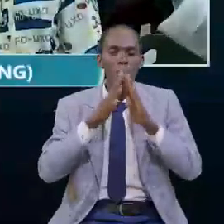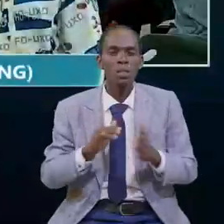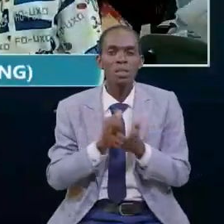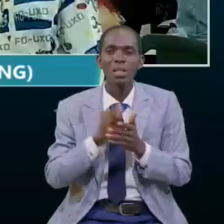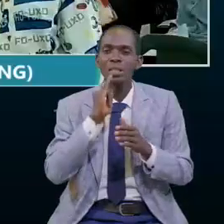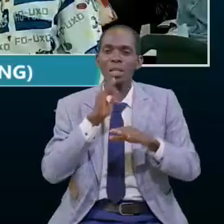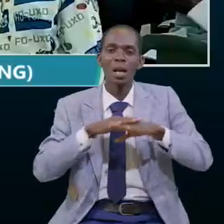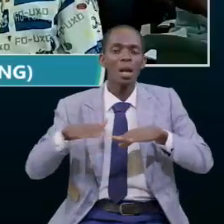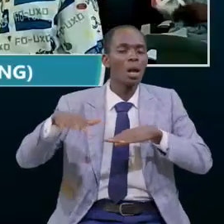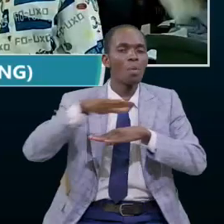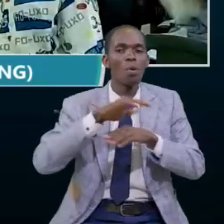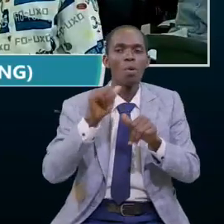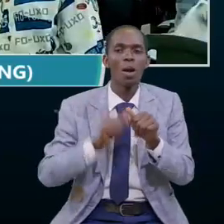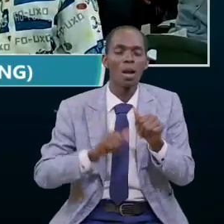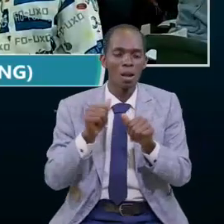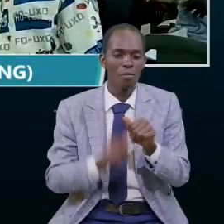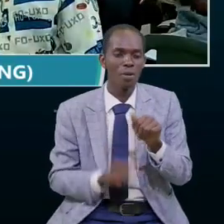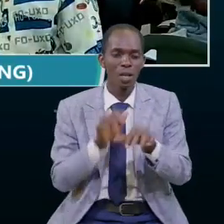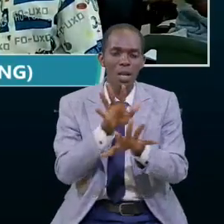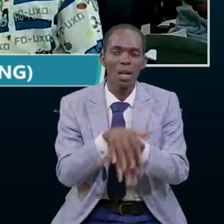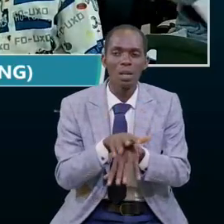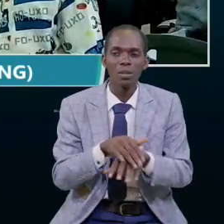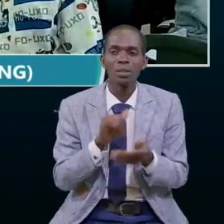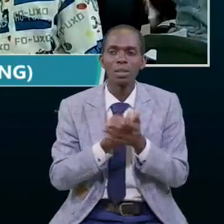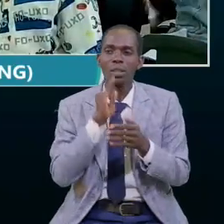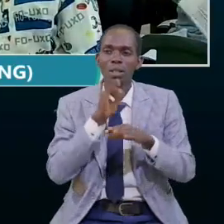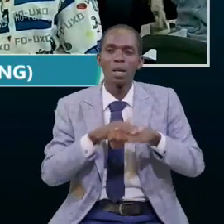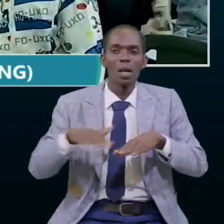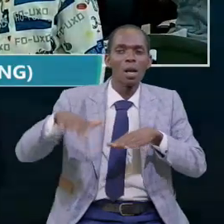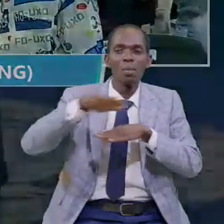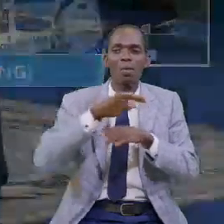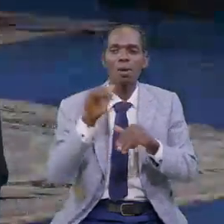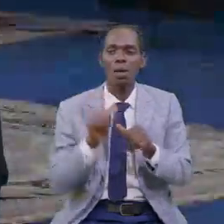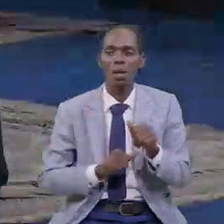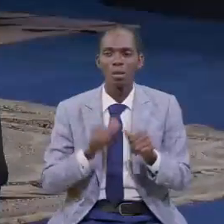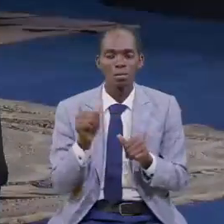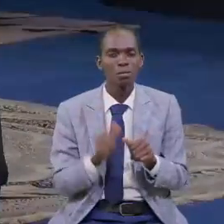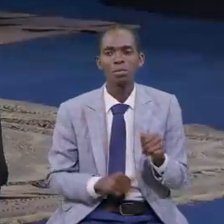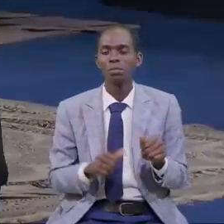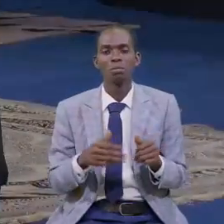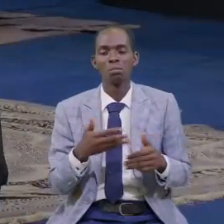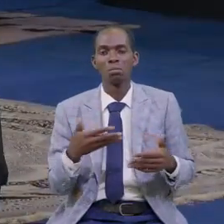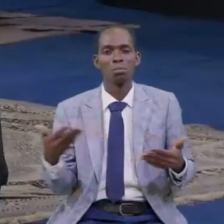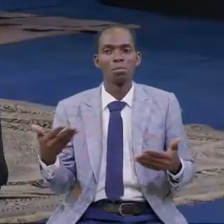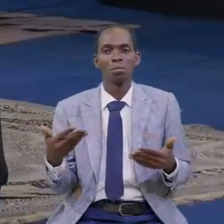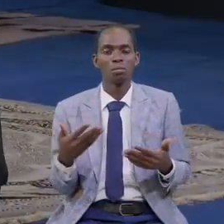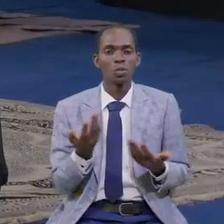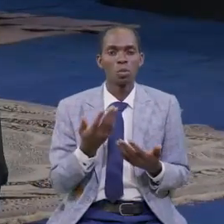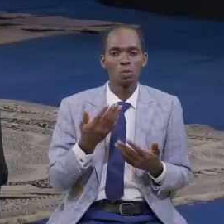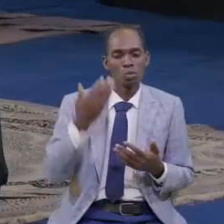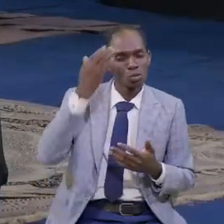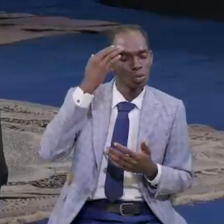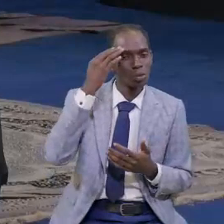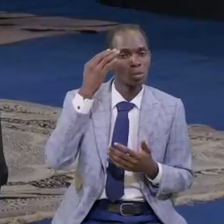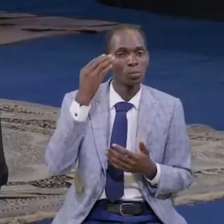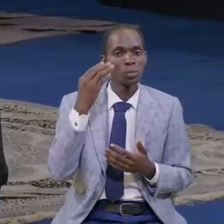goes beyond every superficial covering that people have through him. Jesus will